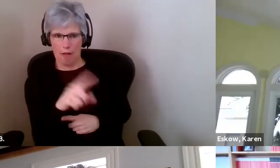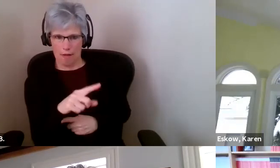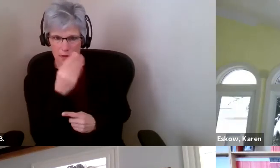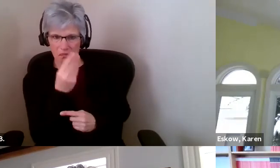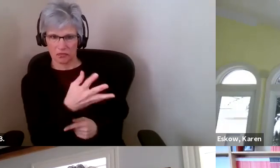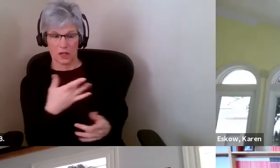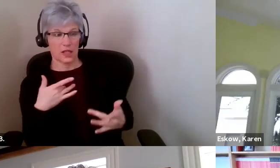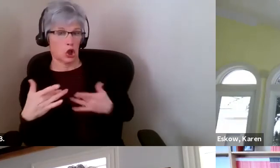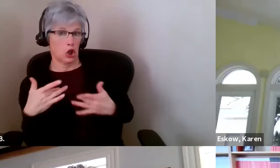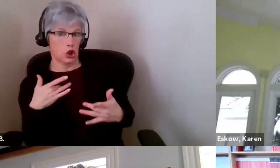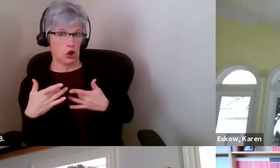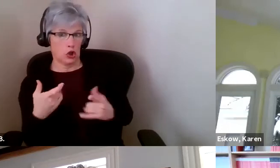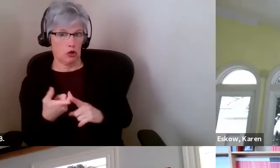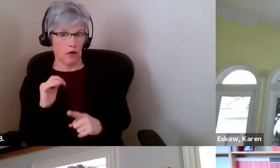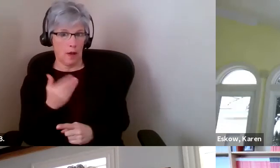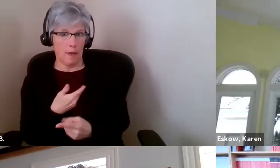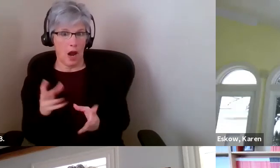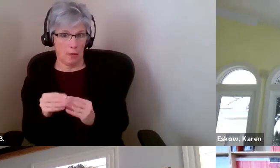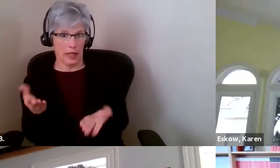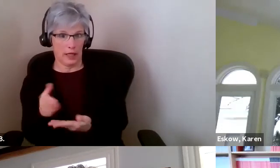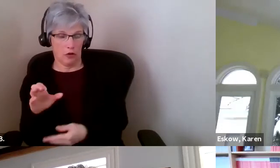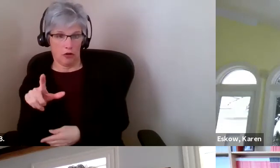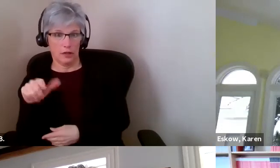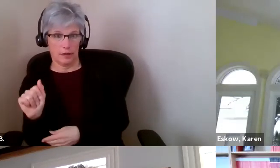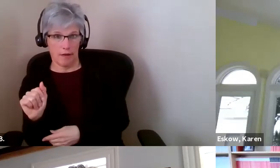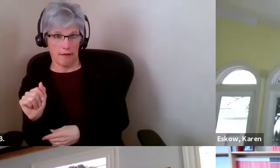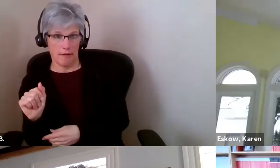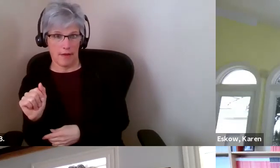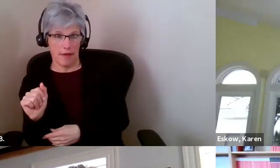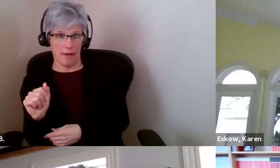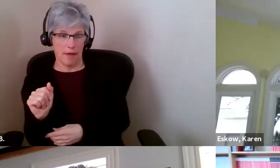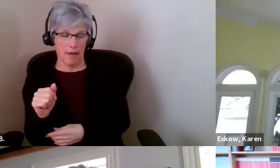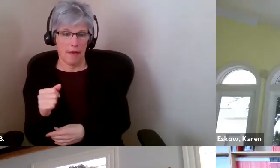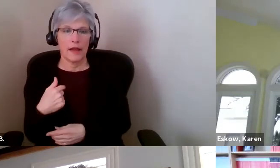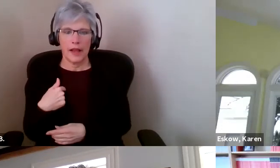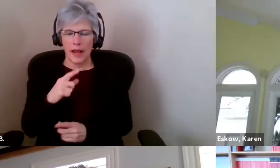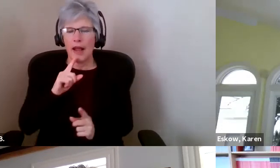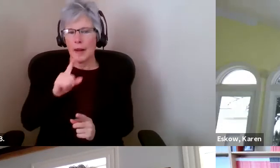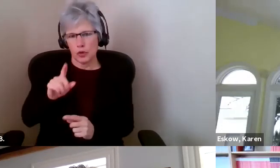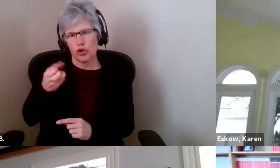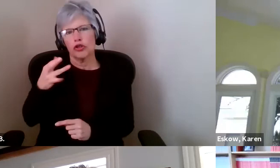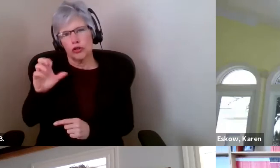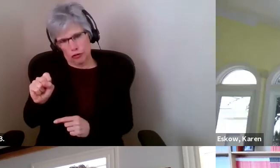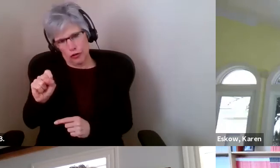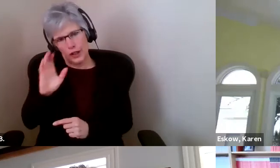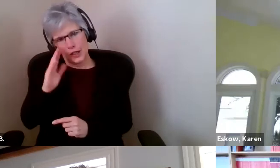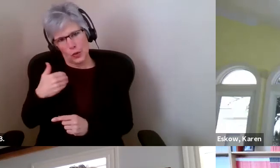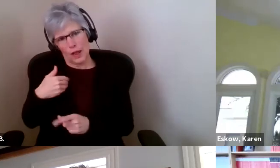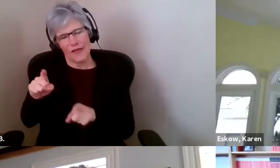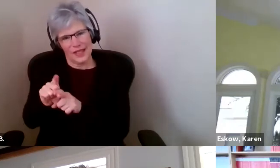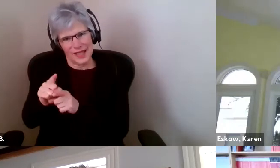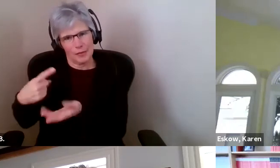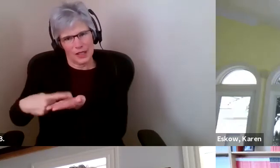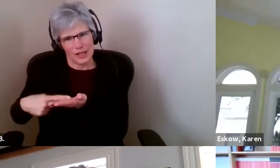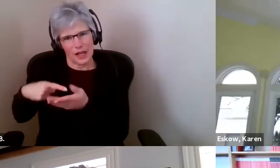came from our meeting in CLA, and I'm quite sure that Chris will wind up having the same conversation either at Dean's